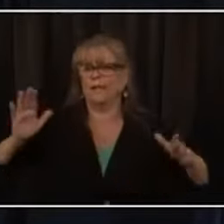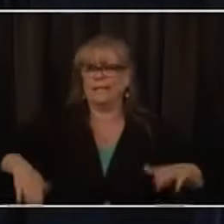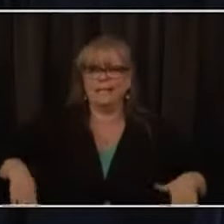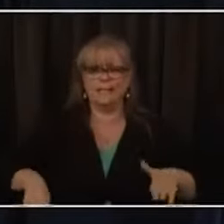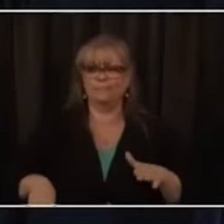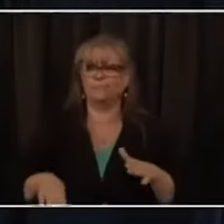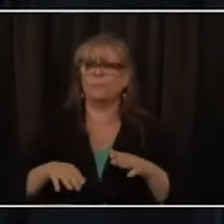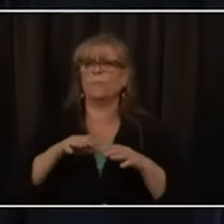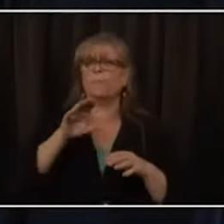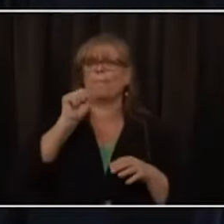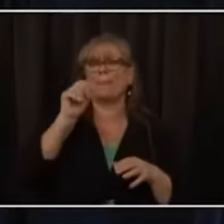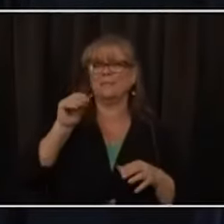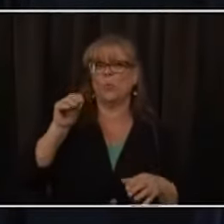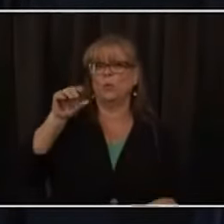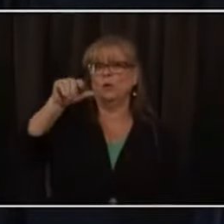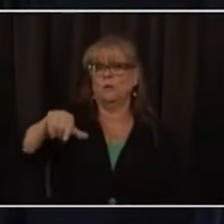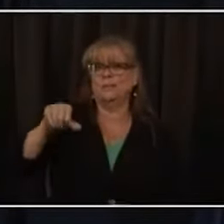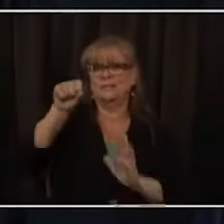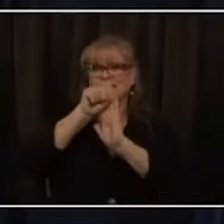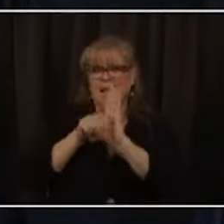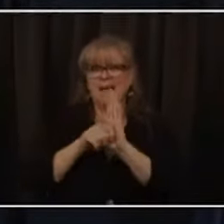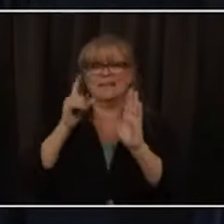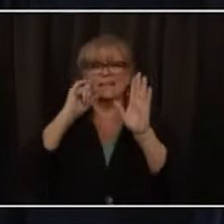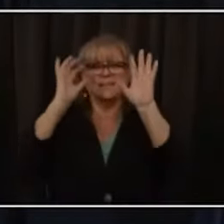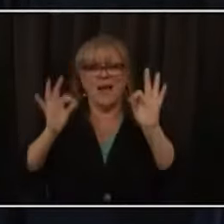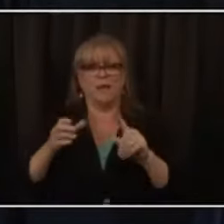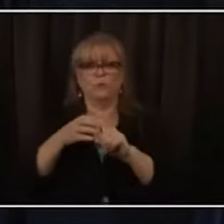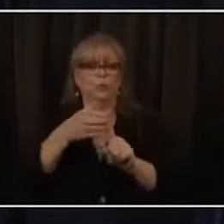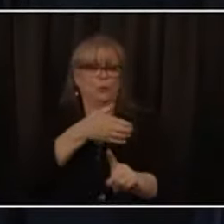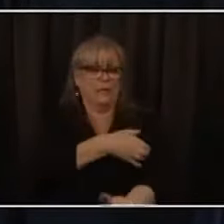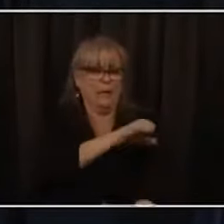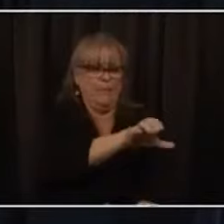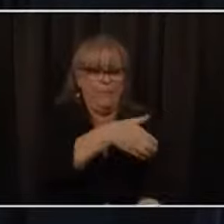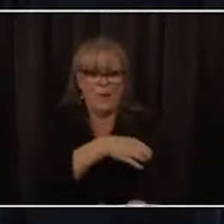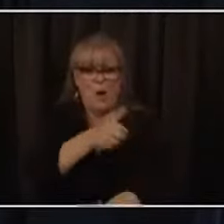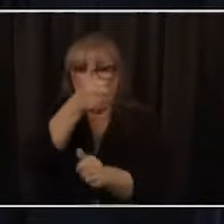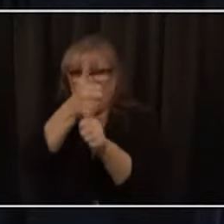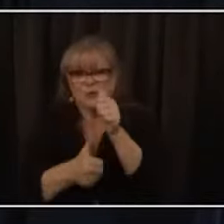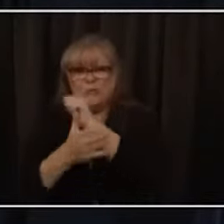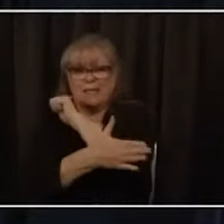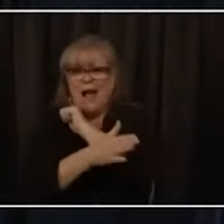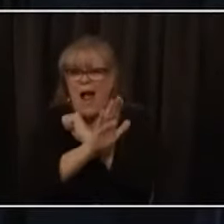efforts to local public health agencies such as ours, we've collaborated